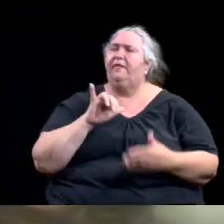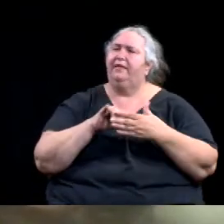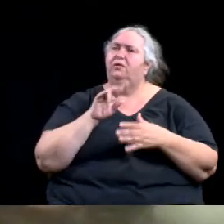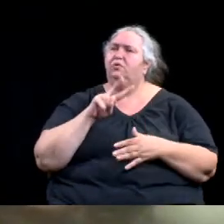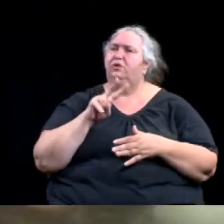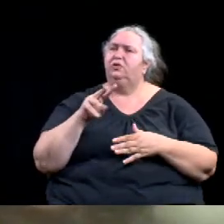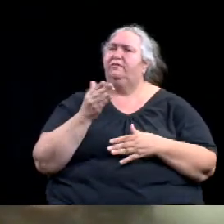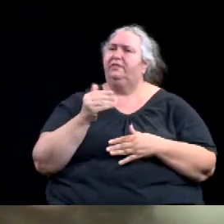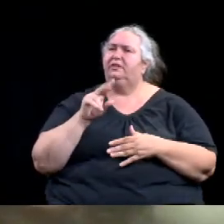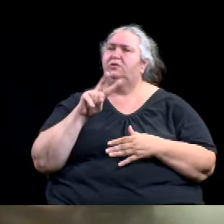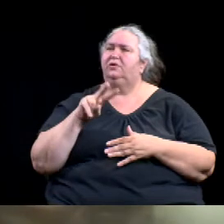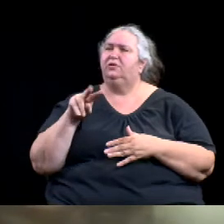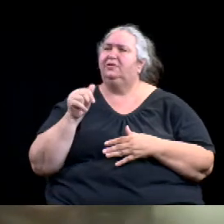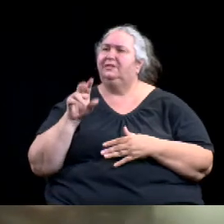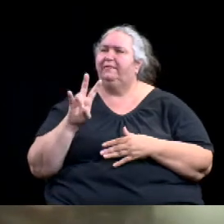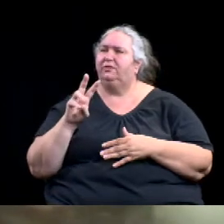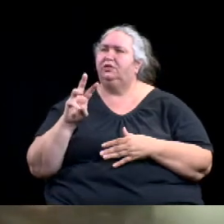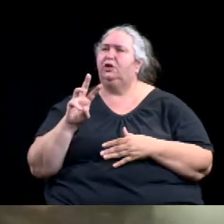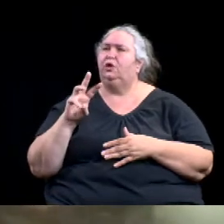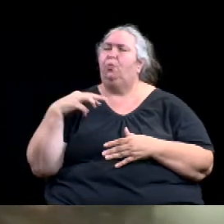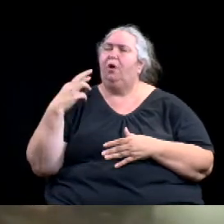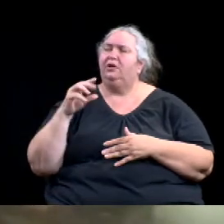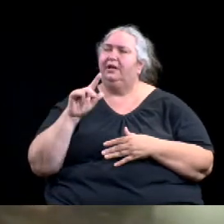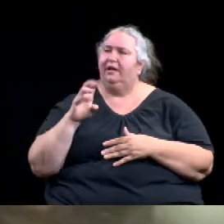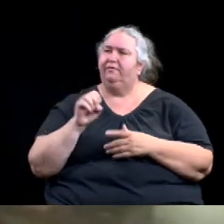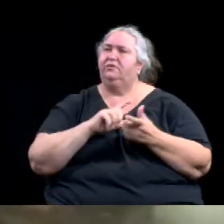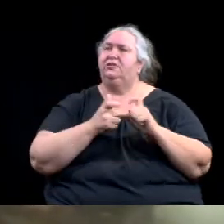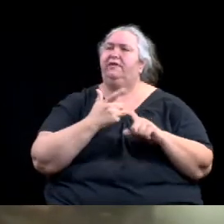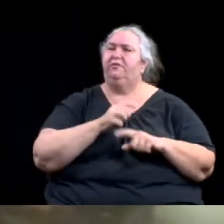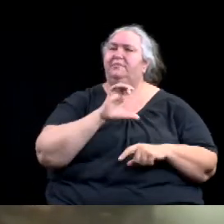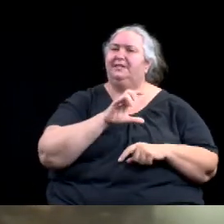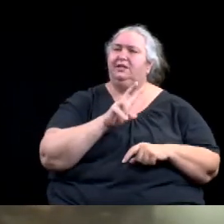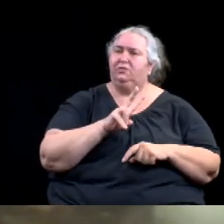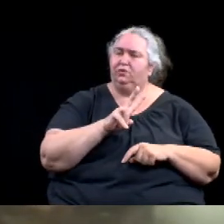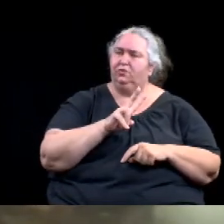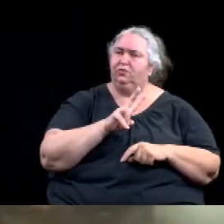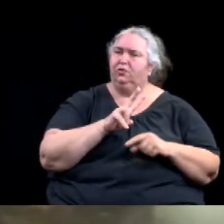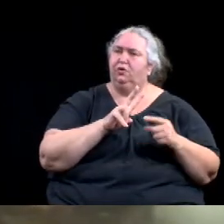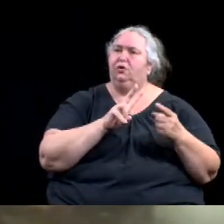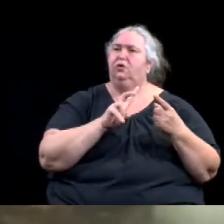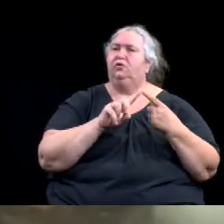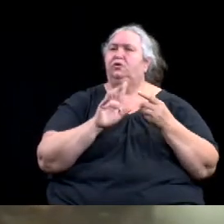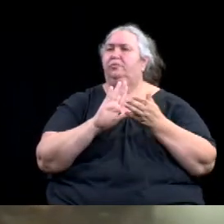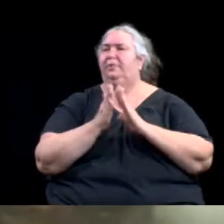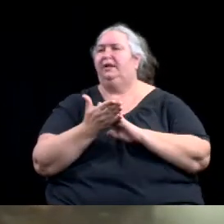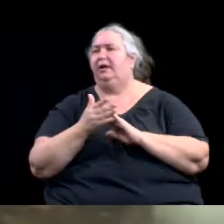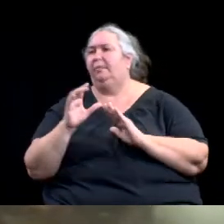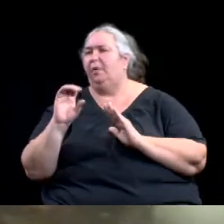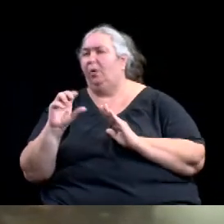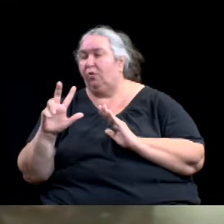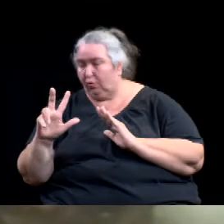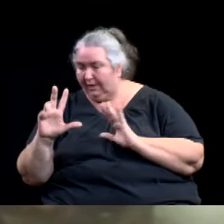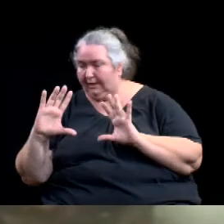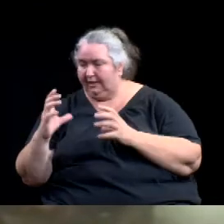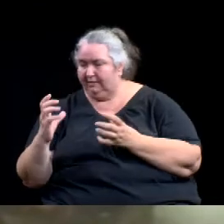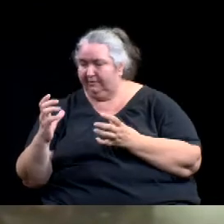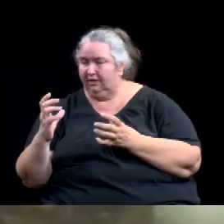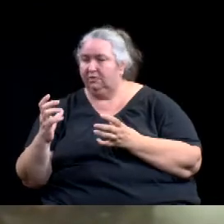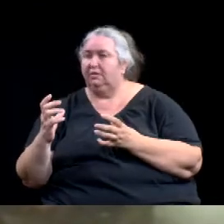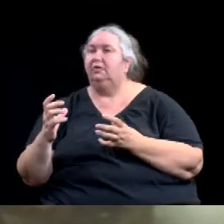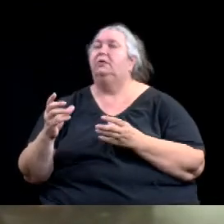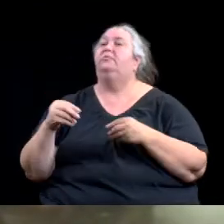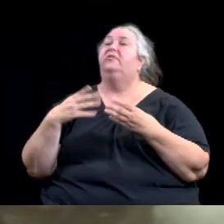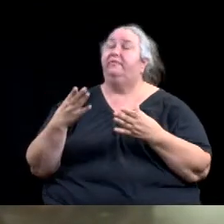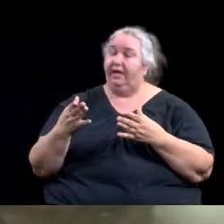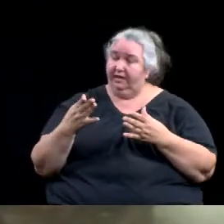O3 District Classification. Providing for penalties, providing a severability clause, and finally determining the meeting at which this ordinance is passed is open to the public as required